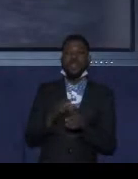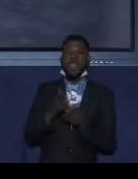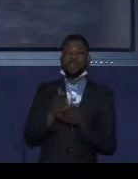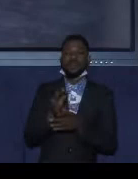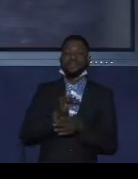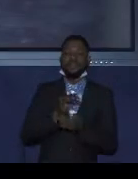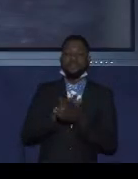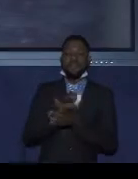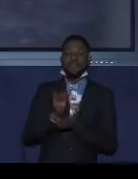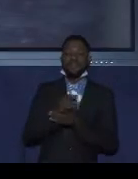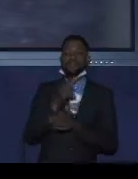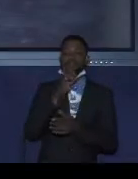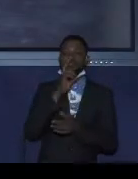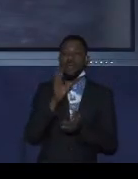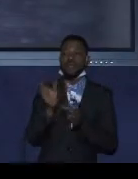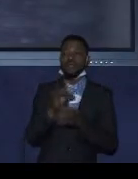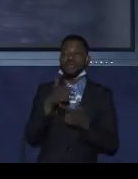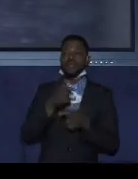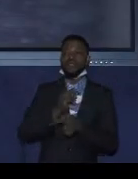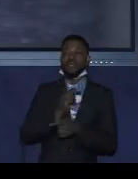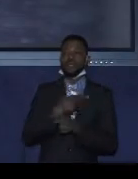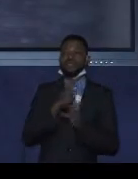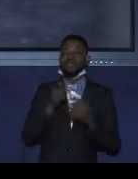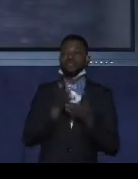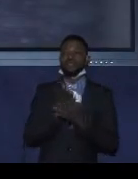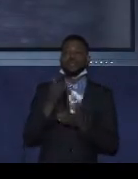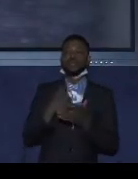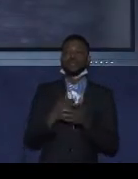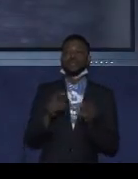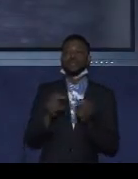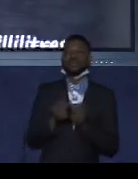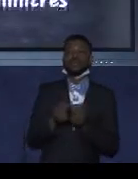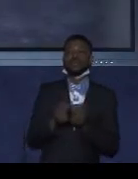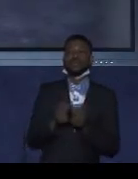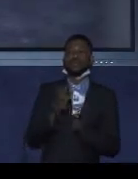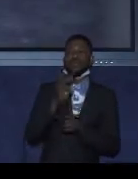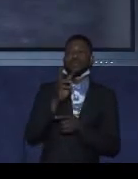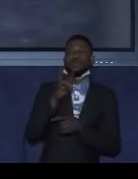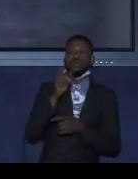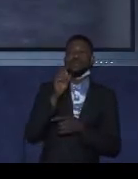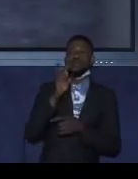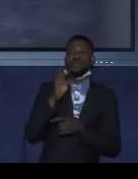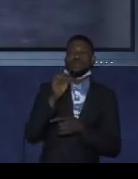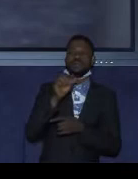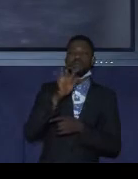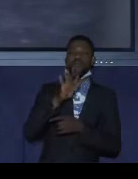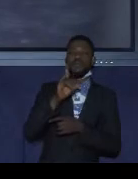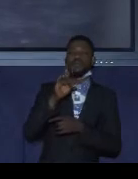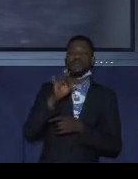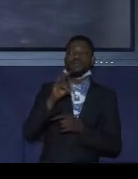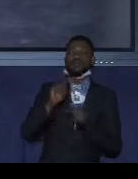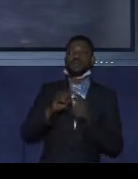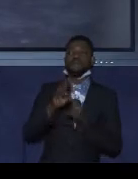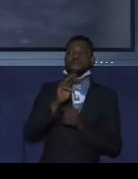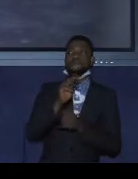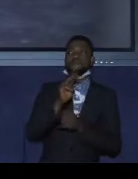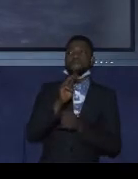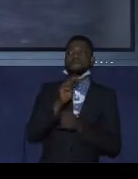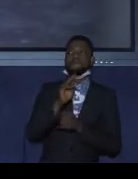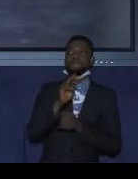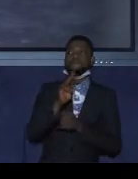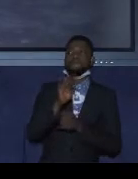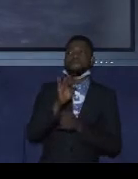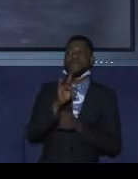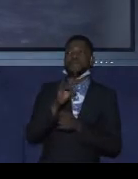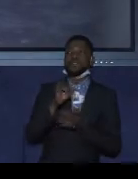Alrighty then, I believe that you are done. Let's just run through it together quickly. 6.5 liters to milliliters. Milli,